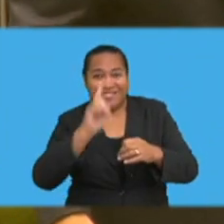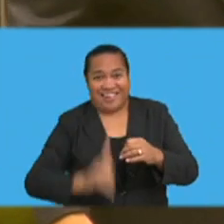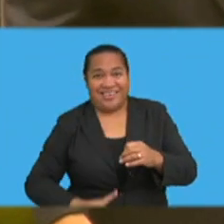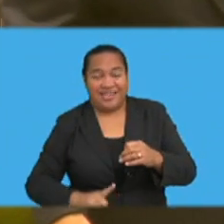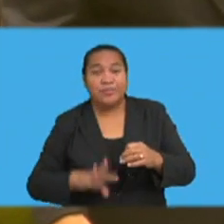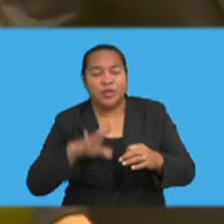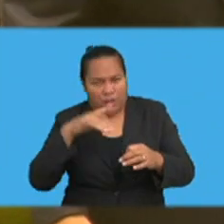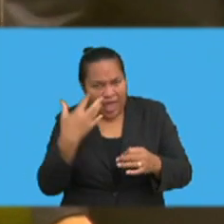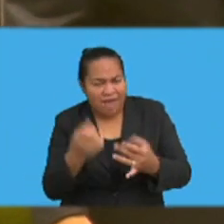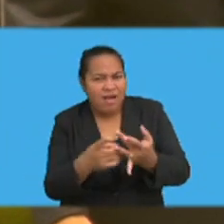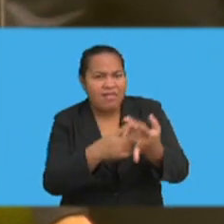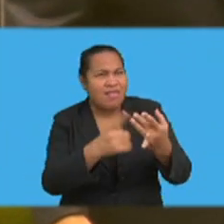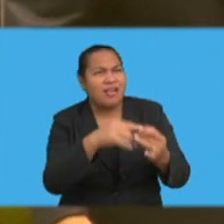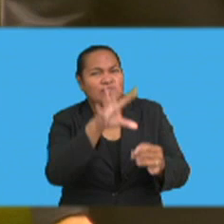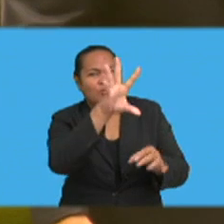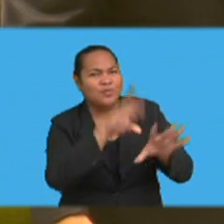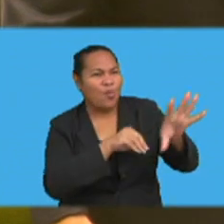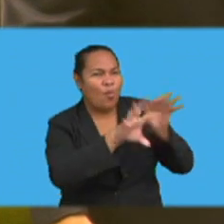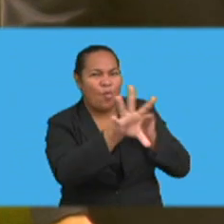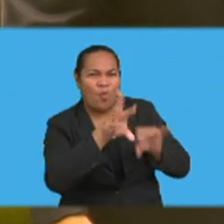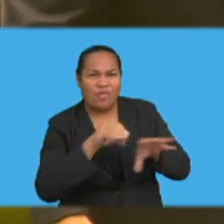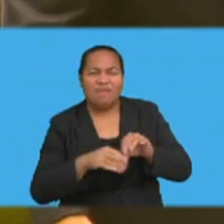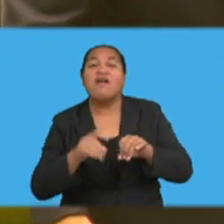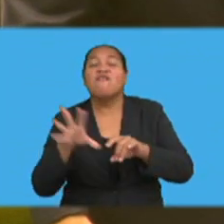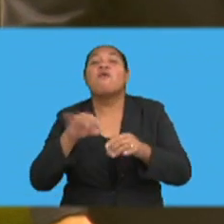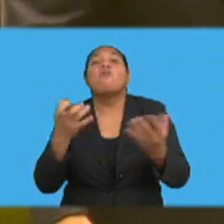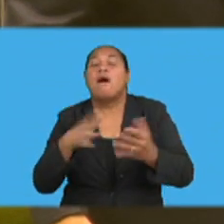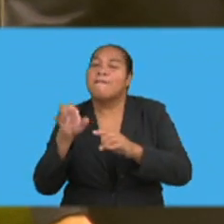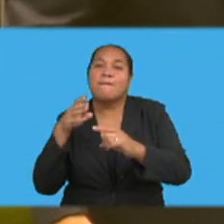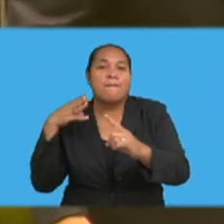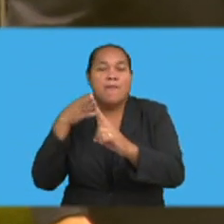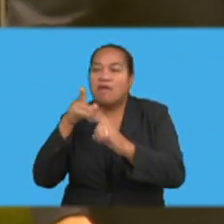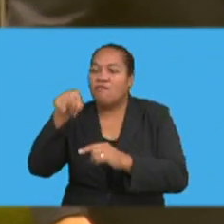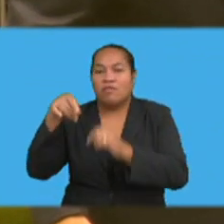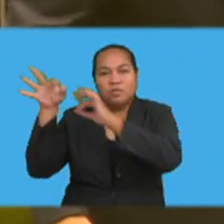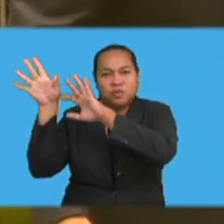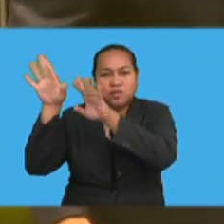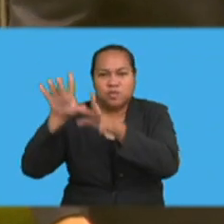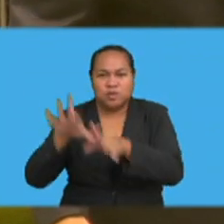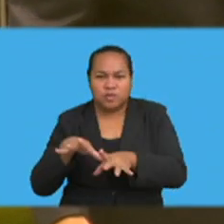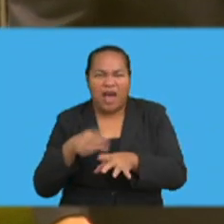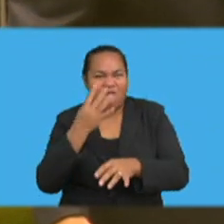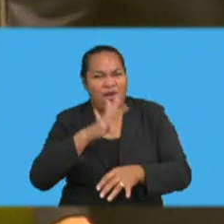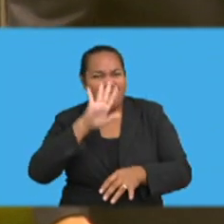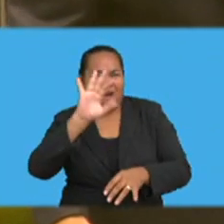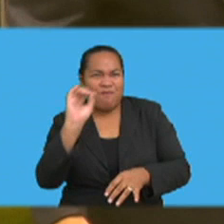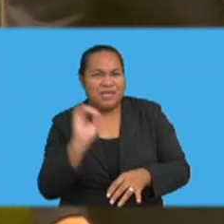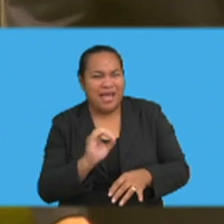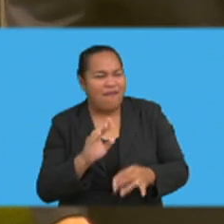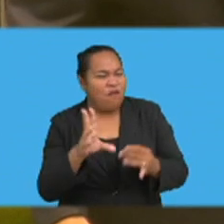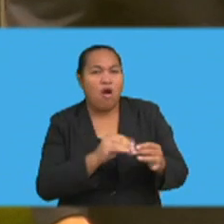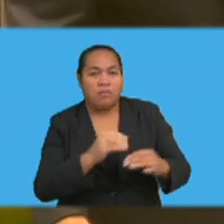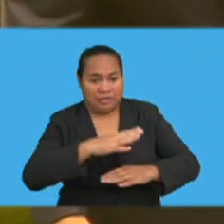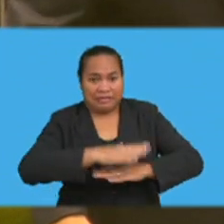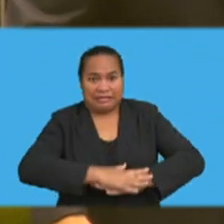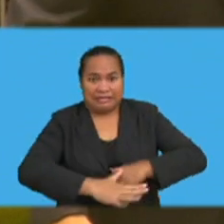some other renewable sources of energy, comes from Manasagu. 45% is from thermal sources, or fossil fuel as we